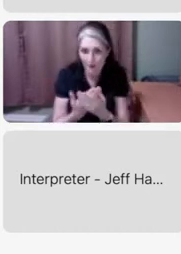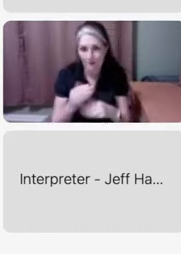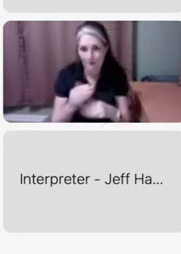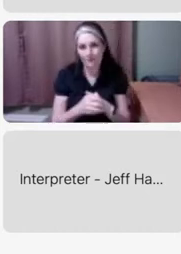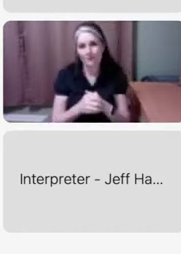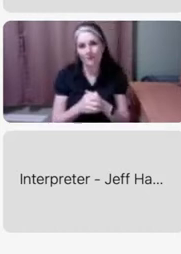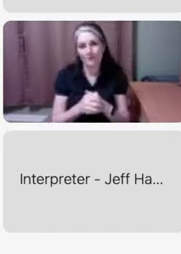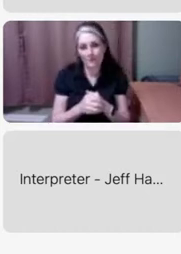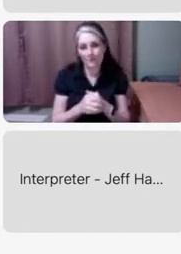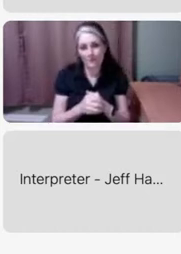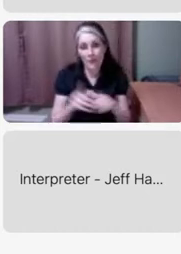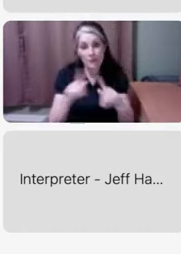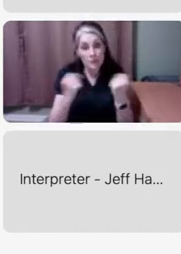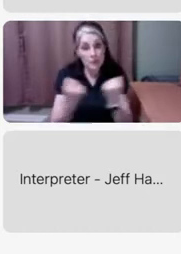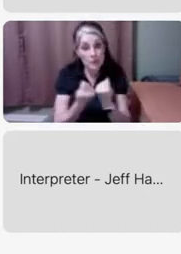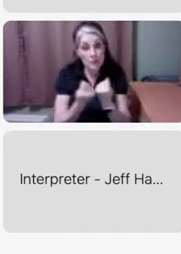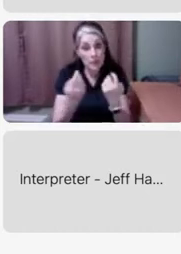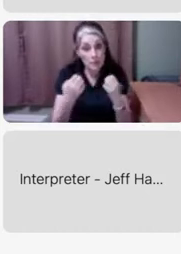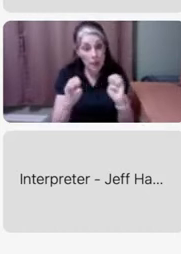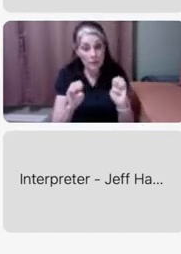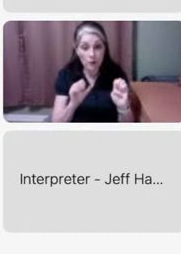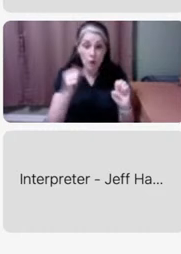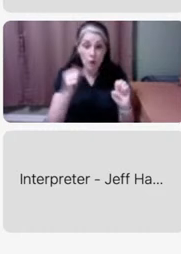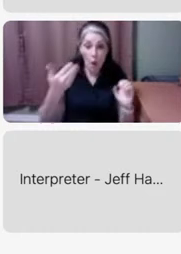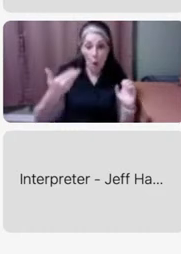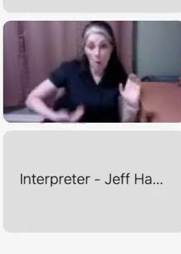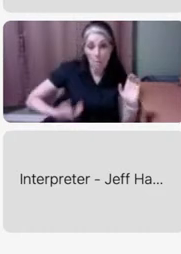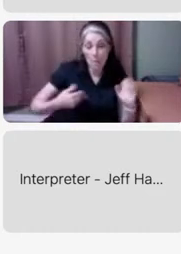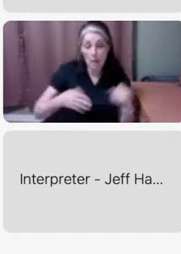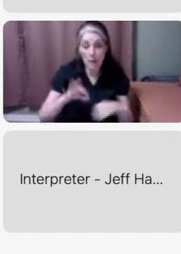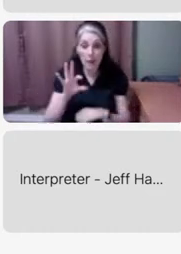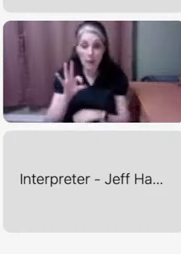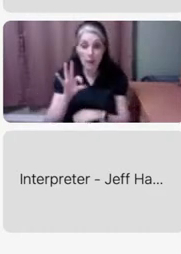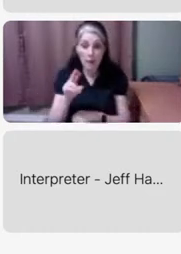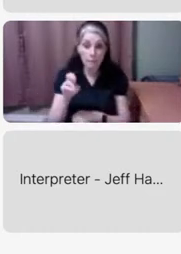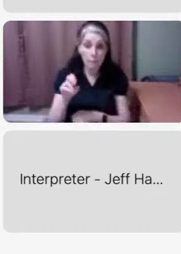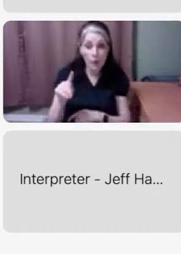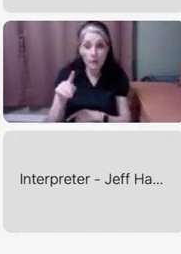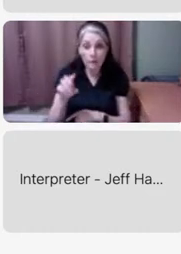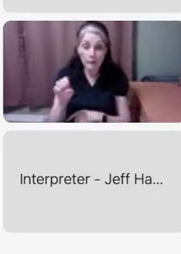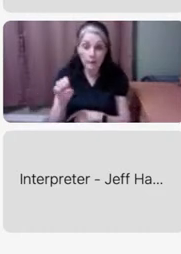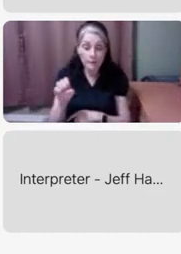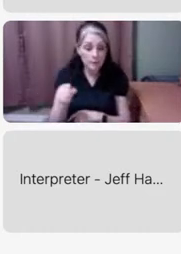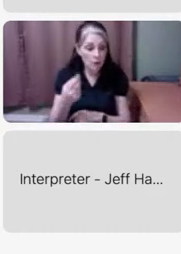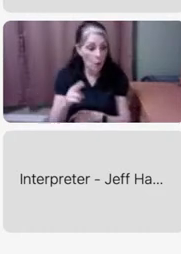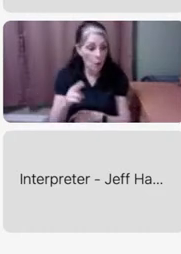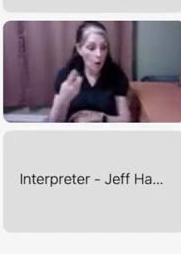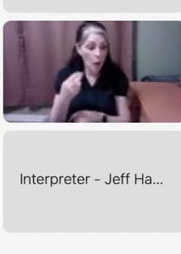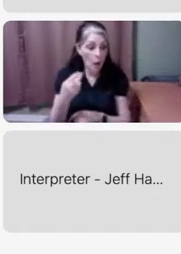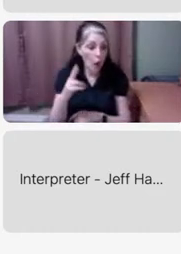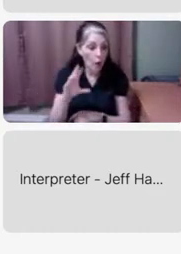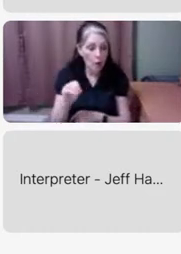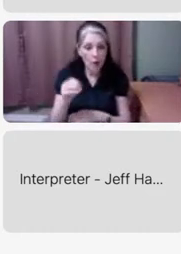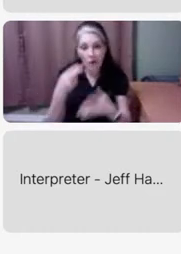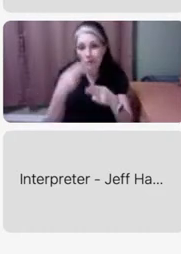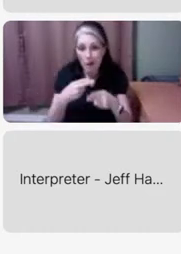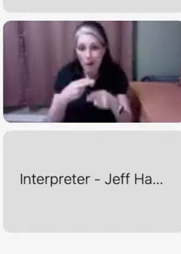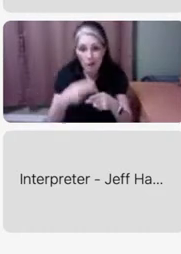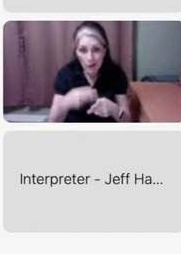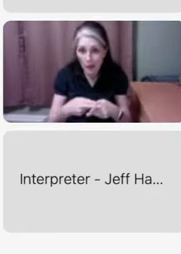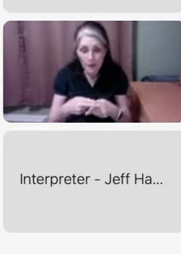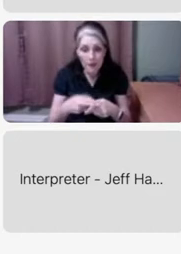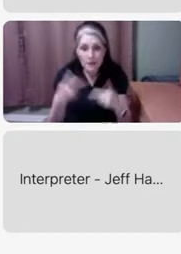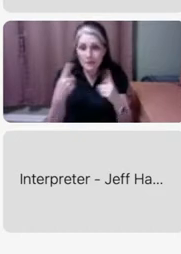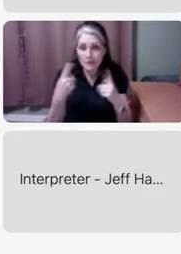effort it's not just mr fuentes or it's not just miss harold or mr ibarra or it's a team effort we all have to work together to make a